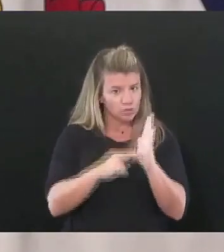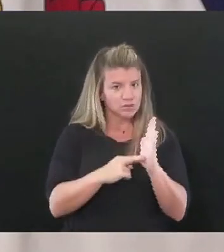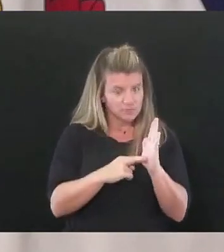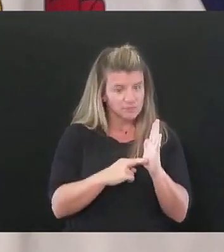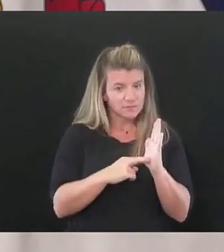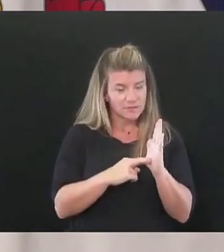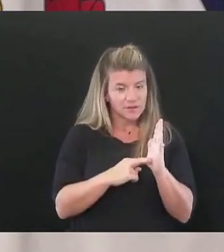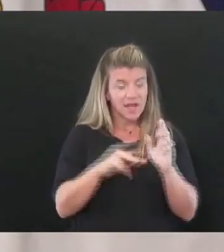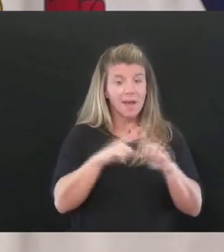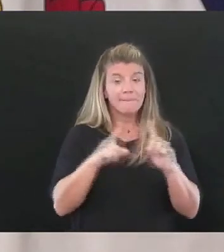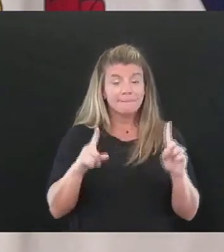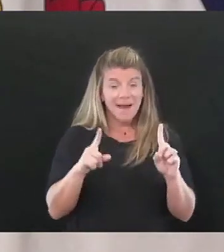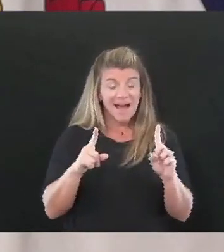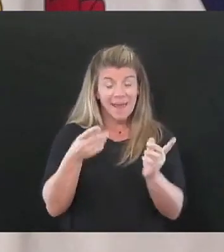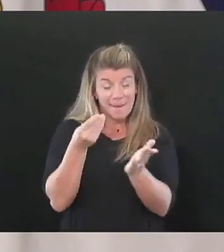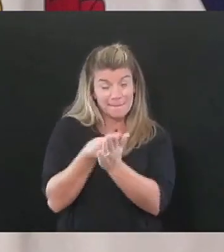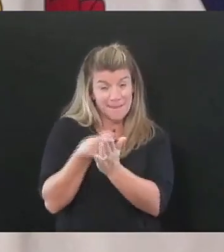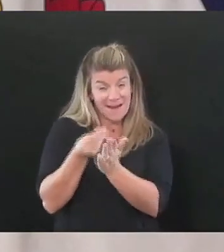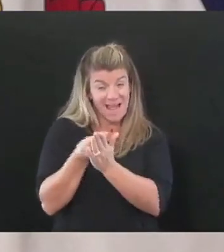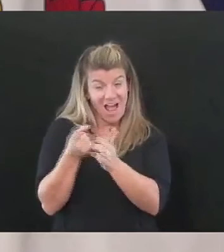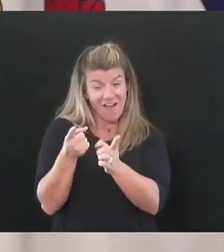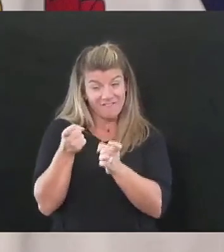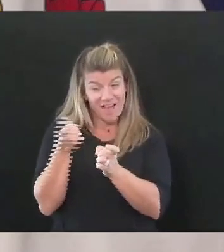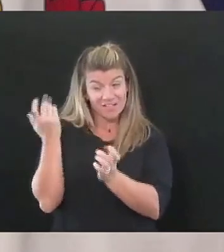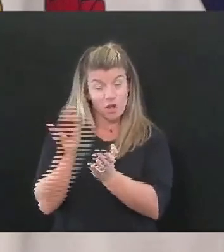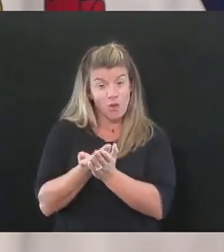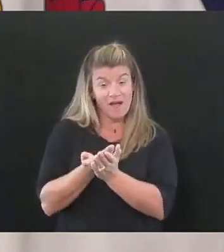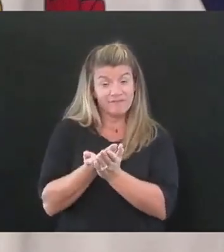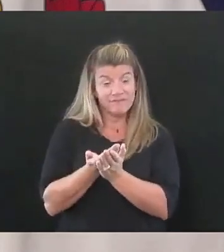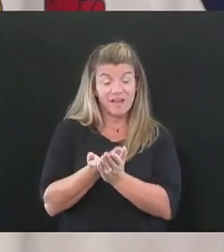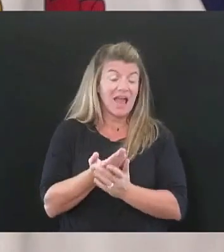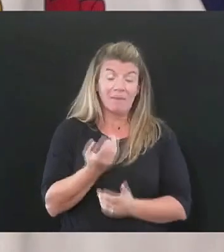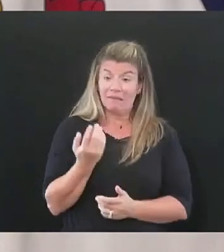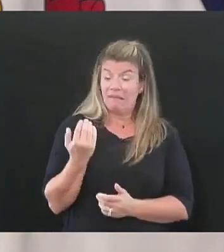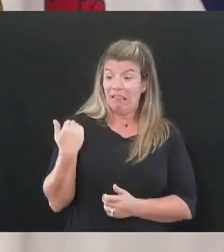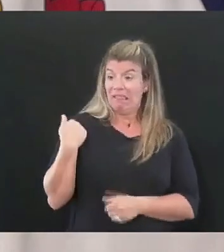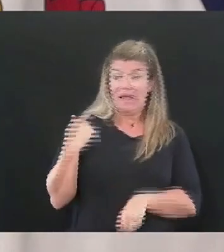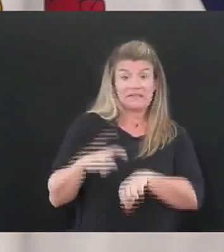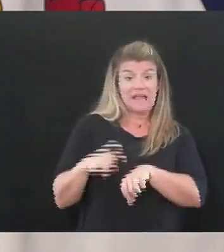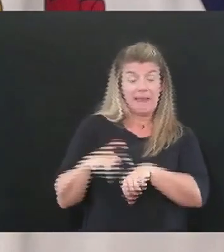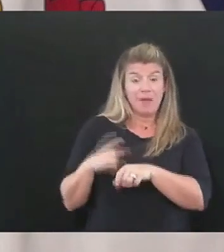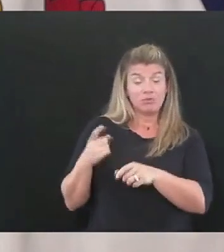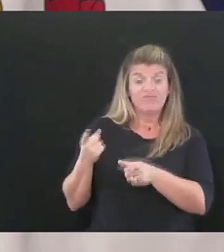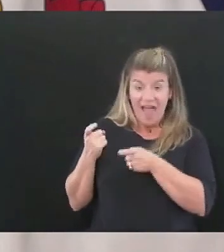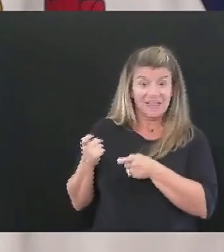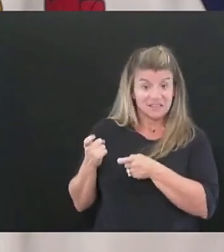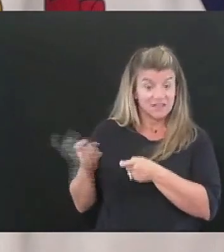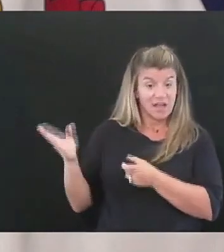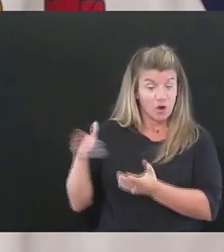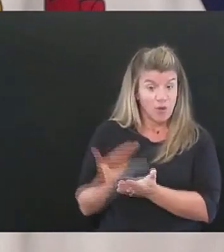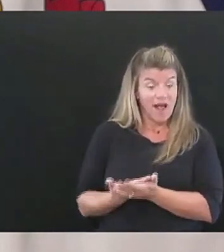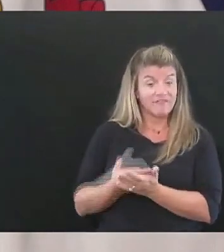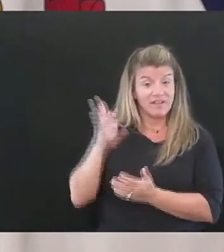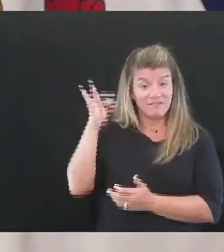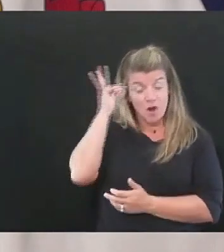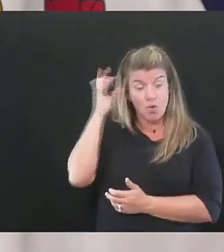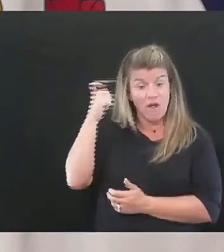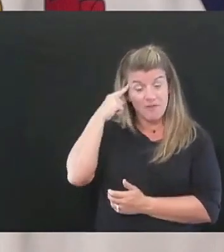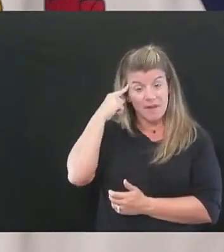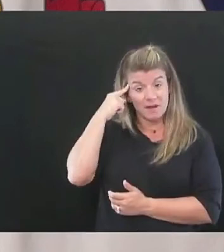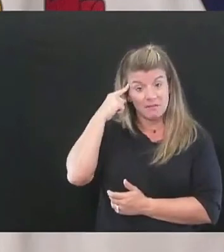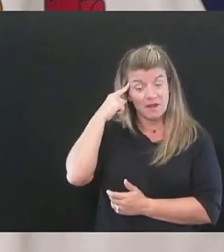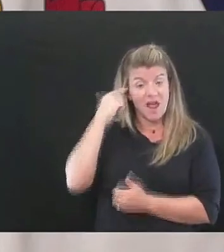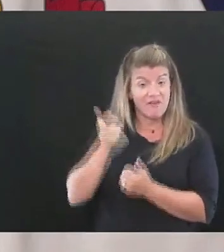as far as those dollars, how fast they get here, they came really fast from the federal government before